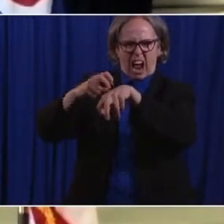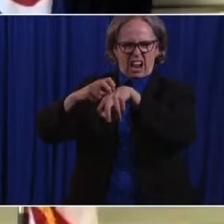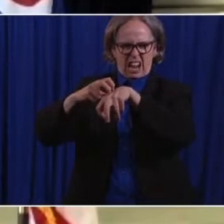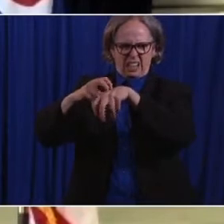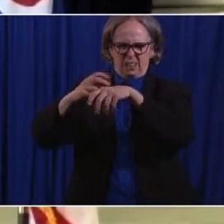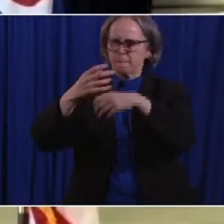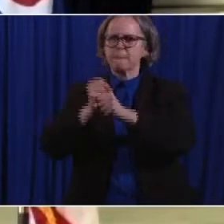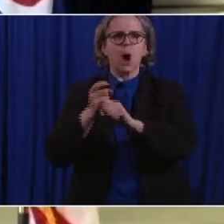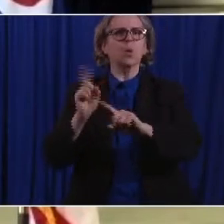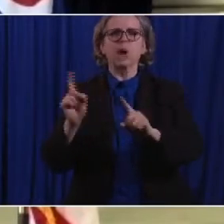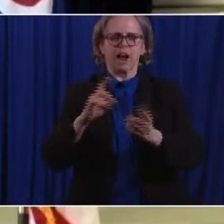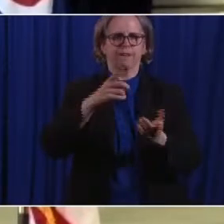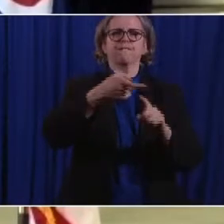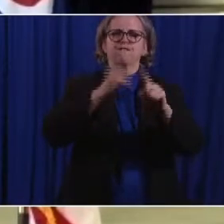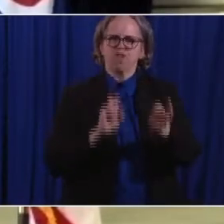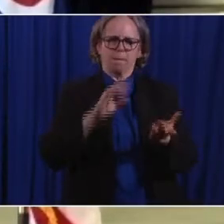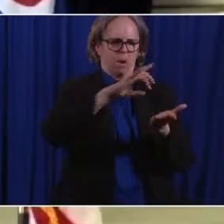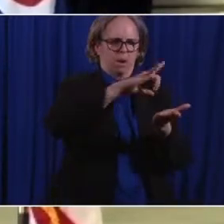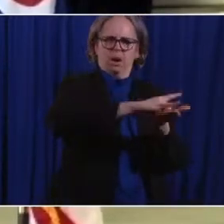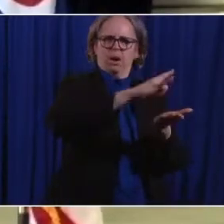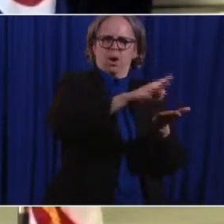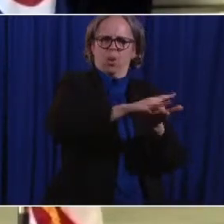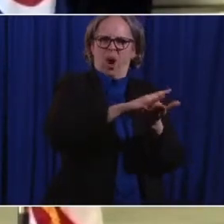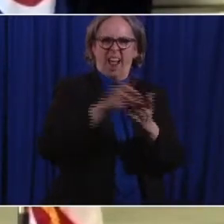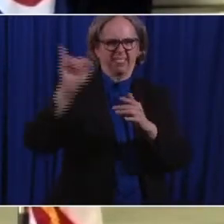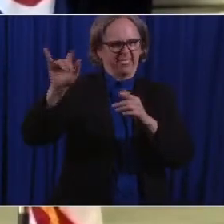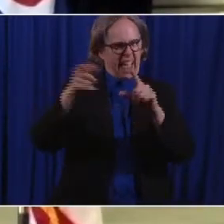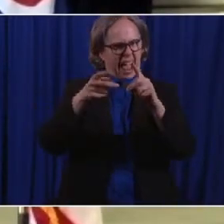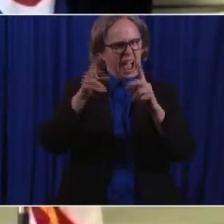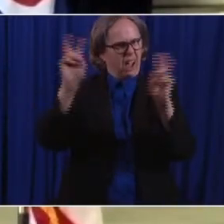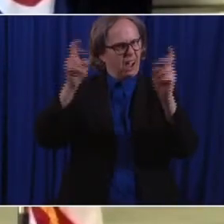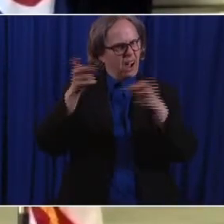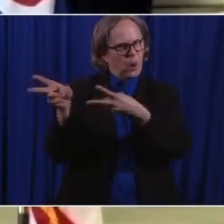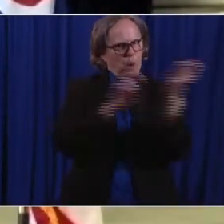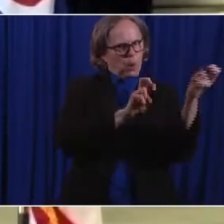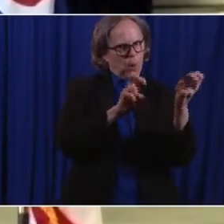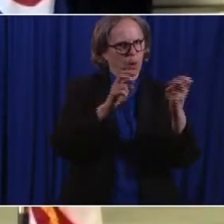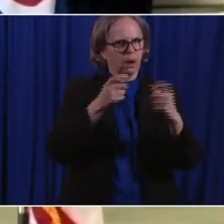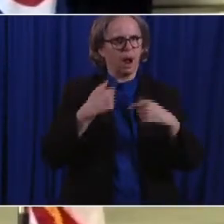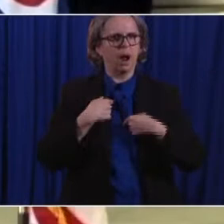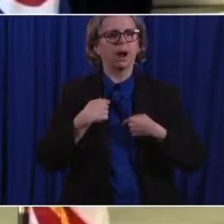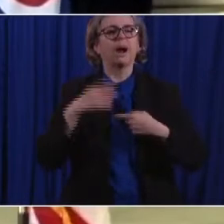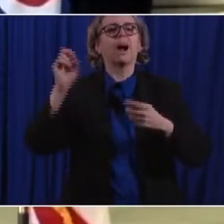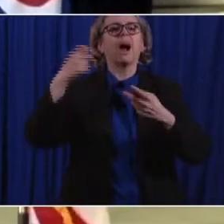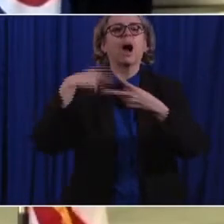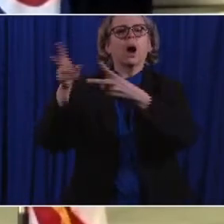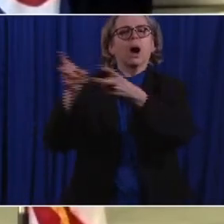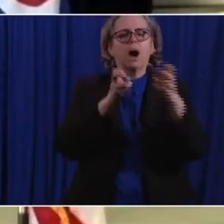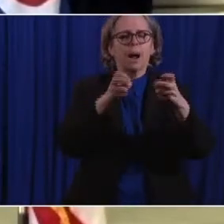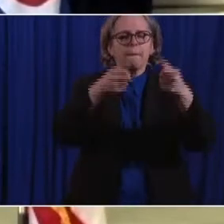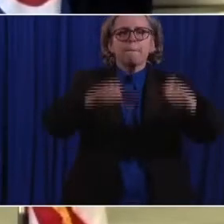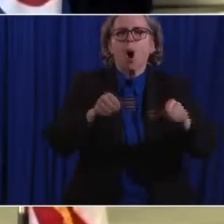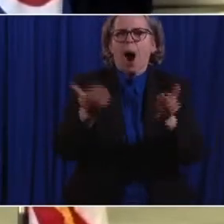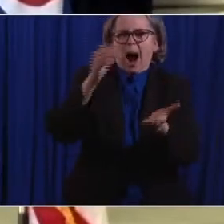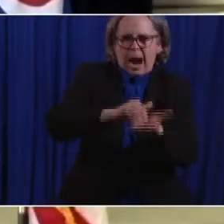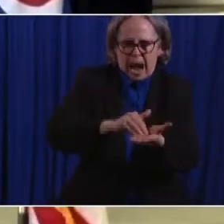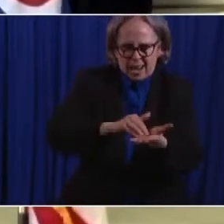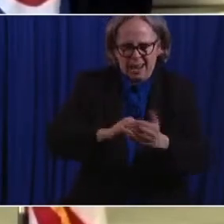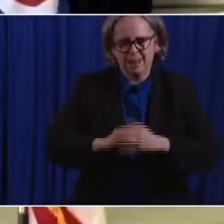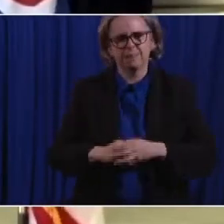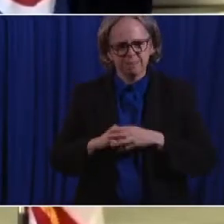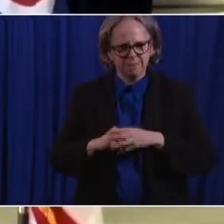And I reposted the article and asked the question, so it appears it was the Wuhan virus after all, ?